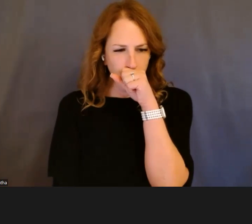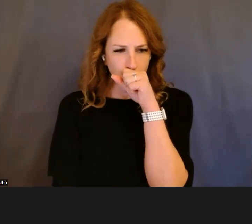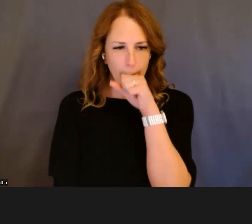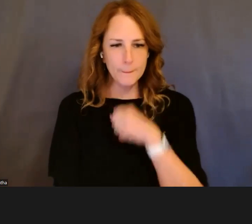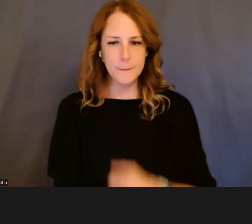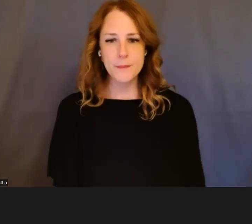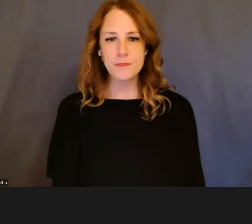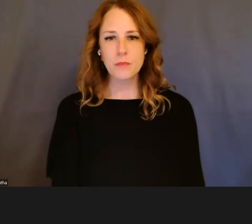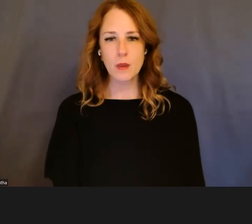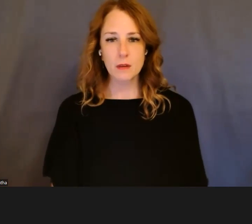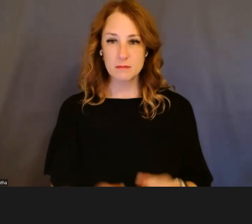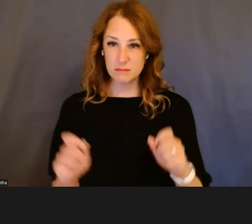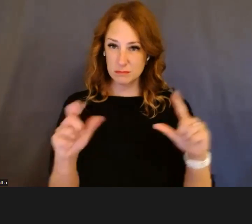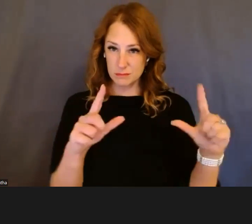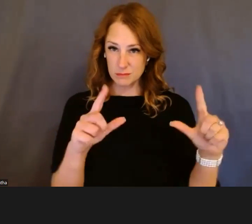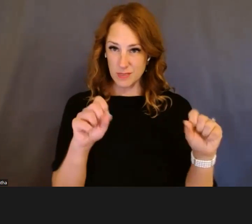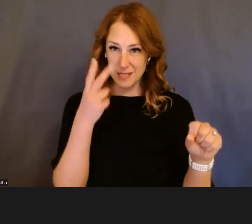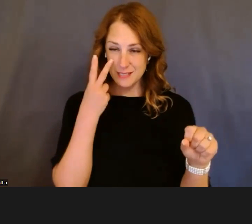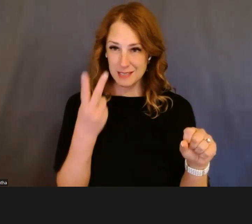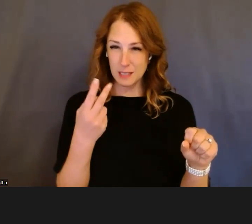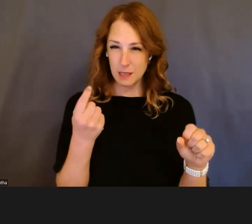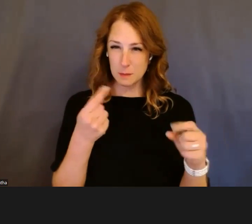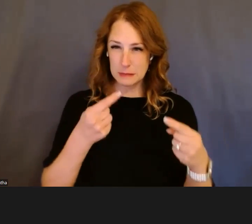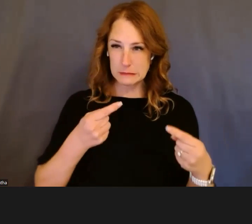is this showing? I'm having some difficulties.